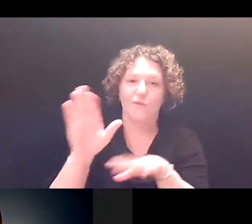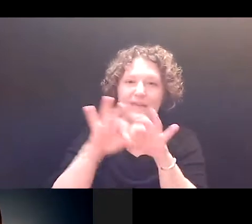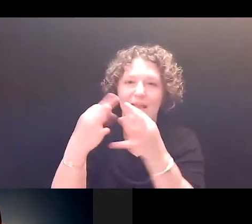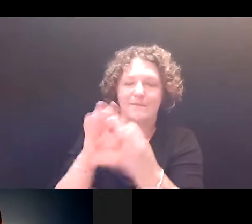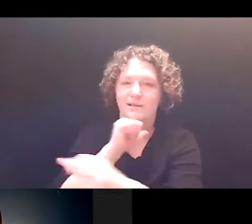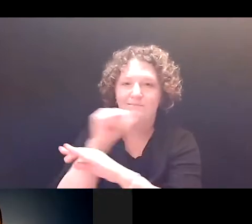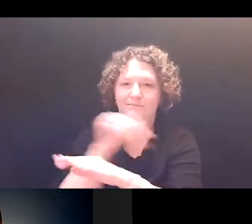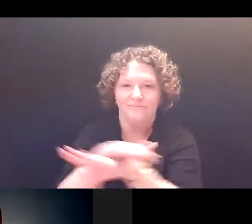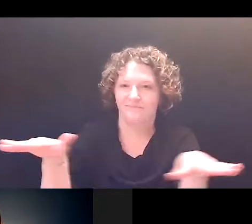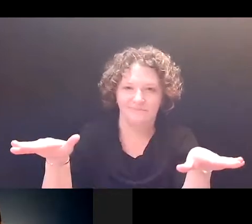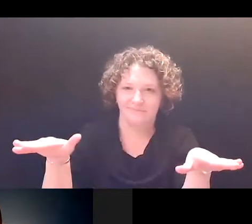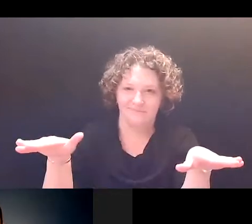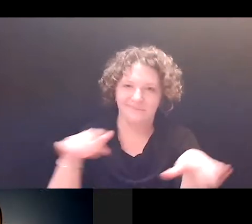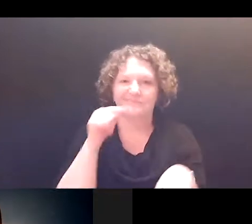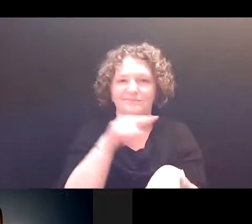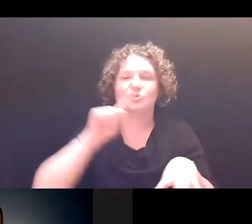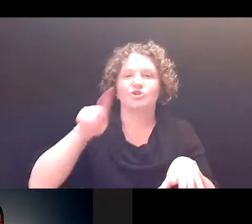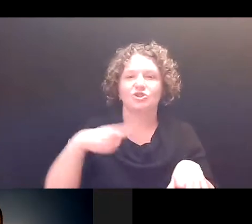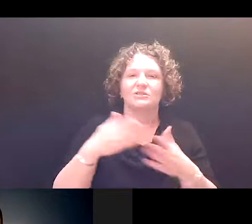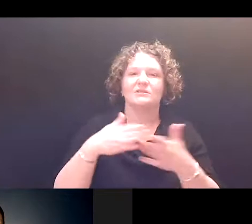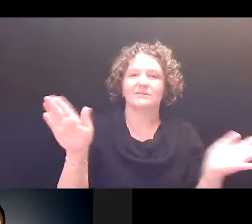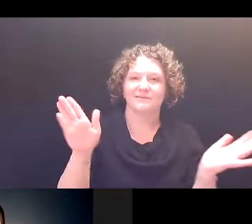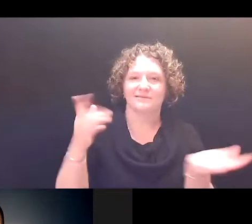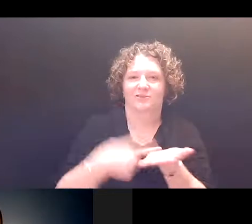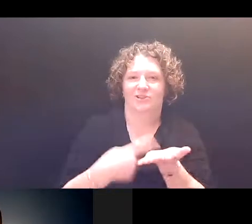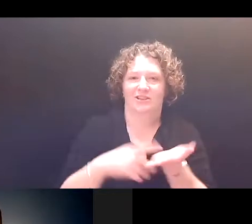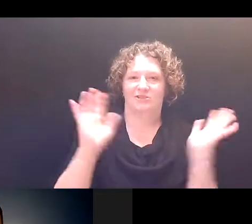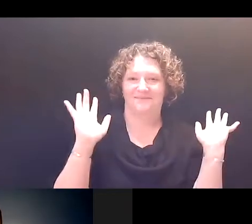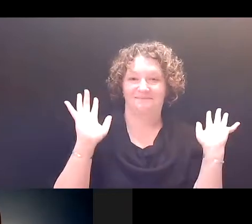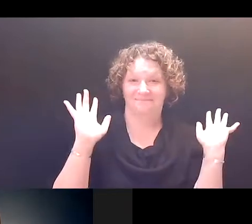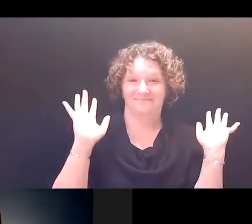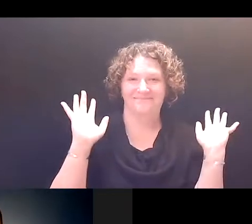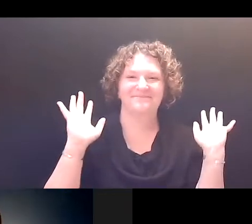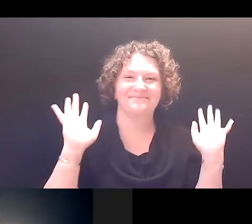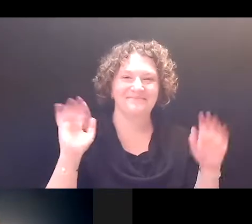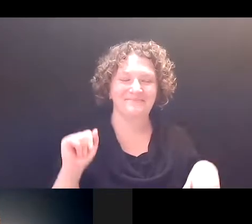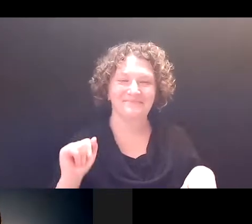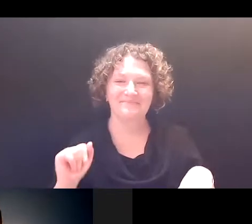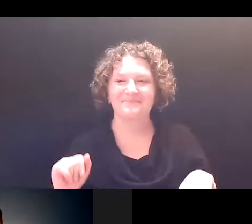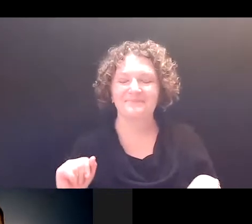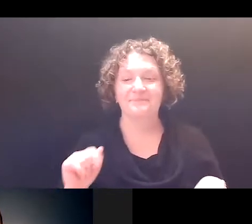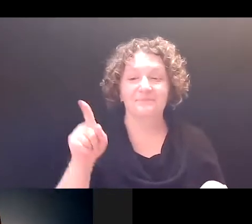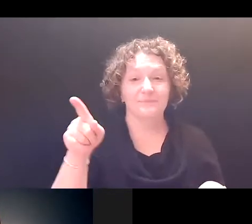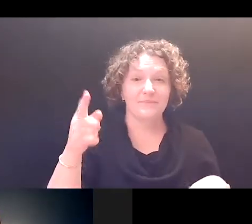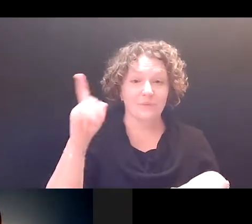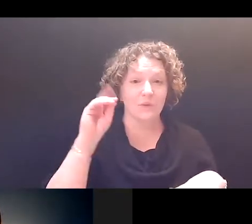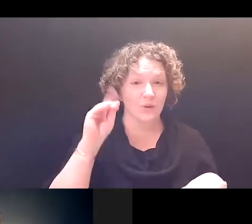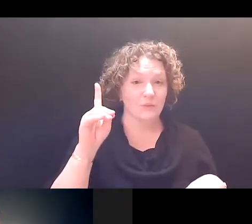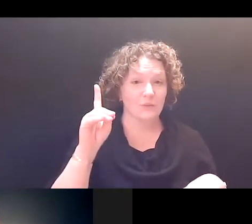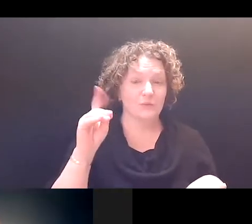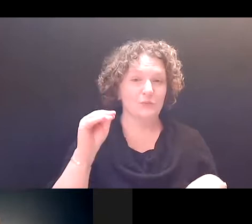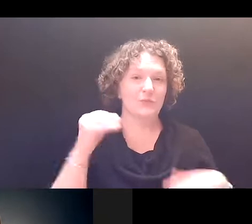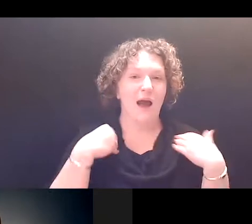she's not able to give you specific advice for your family. So we're not going to have any of that tonight. So this is just a general discussion,